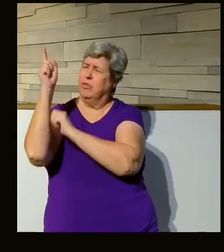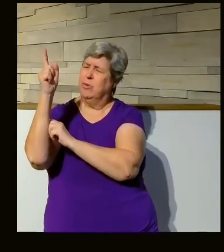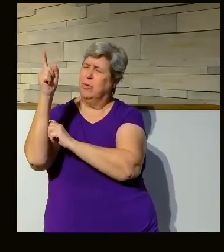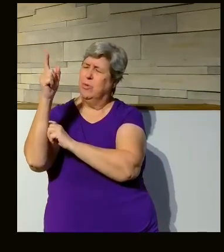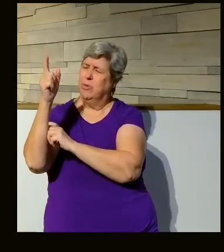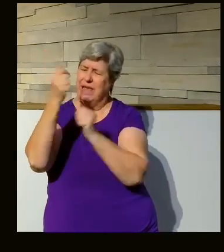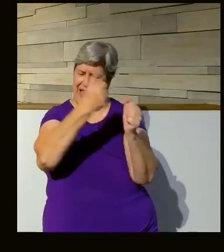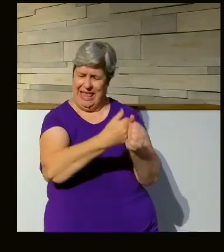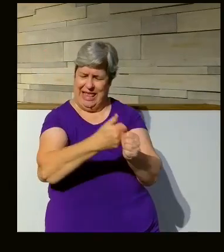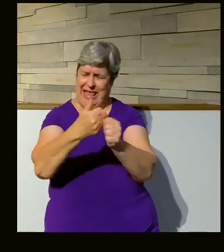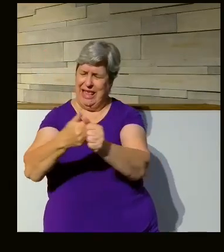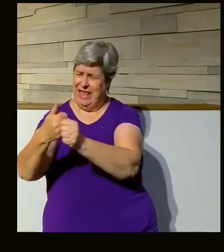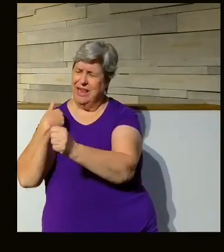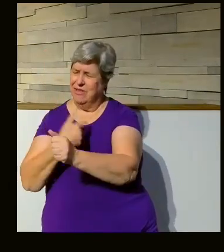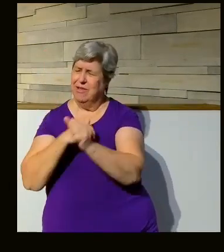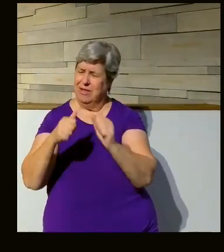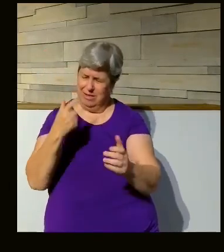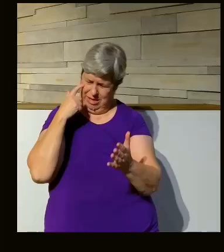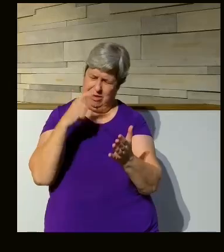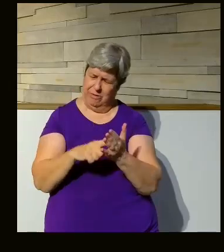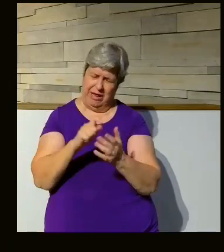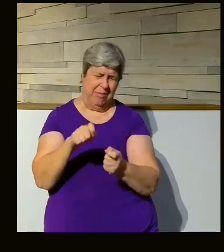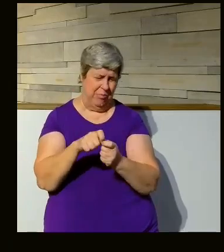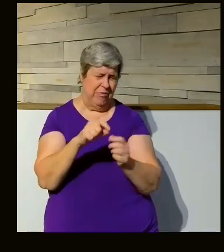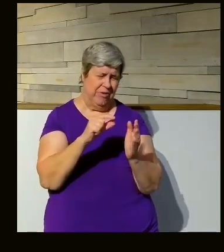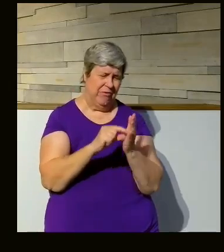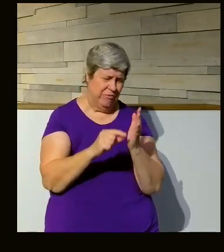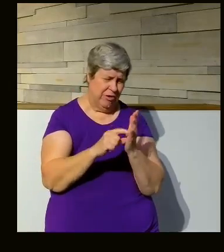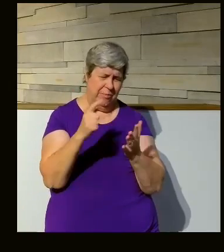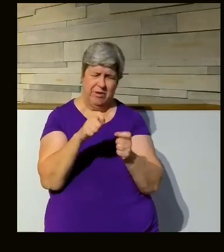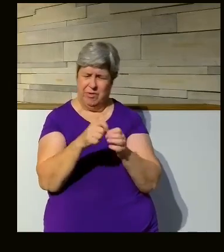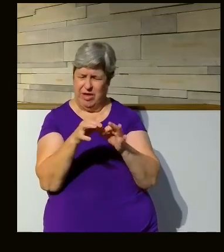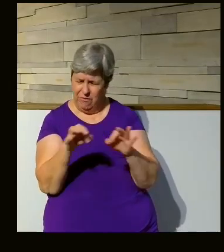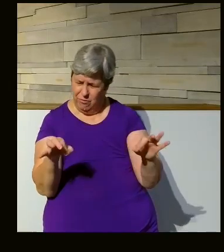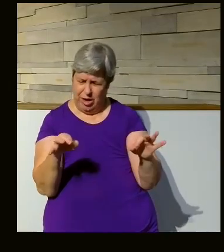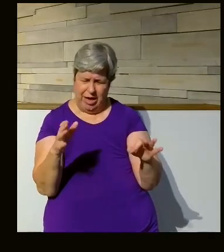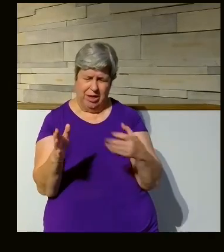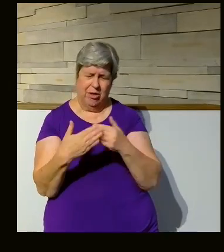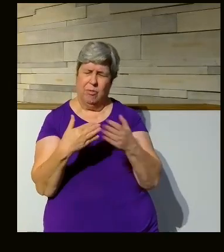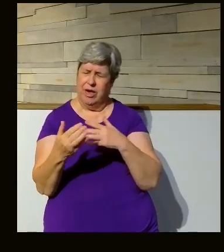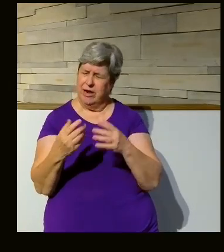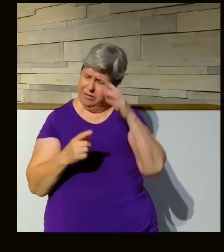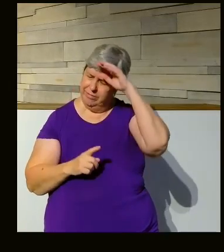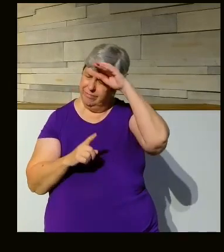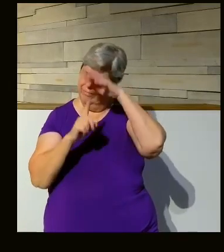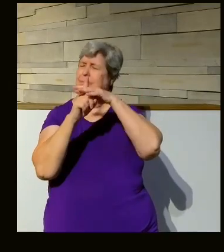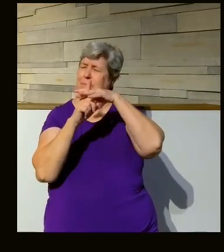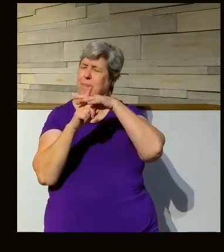And that each of us can identify with a verse or a phrase in a verse. Bring those phrases to our minds